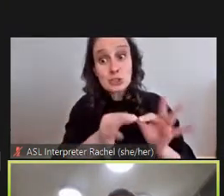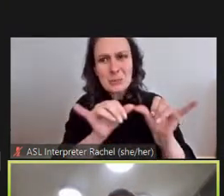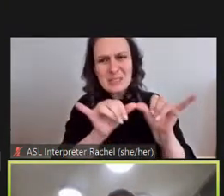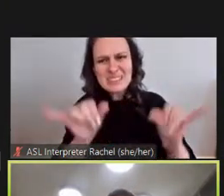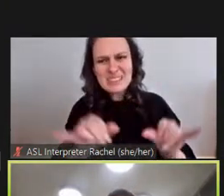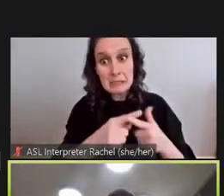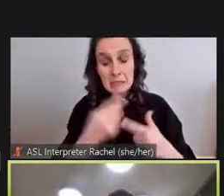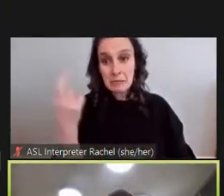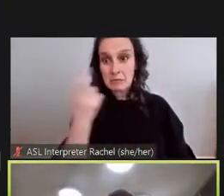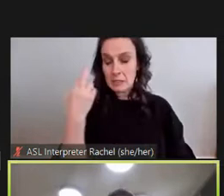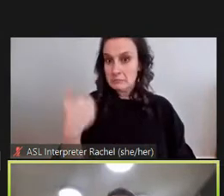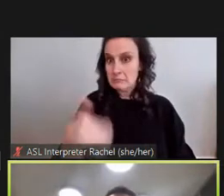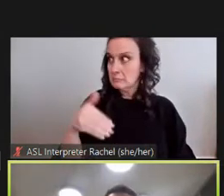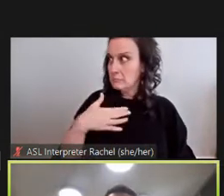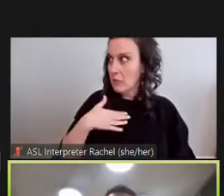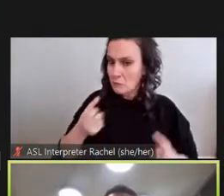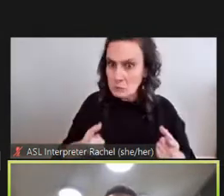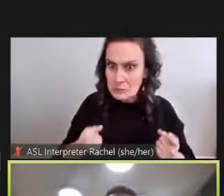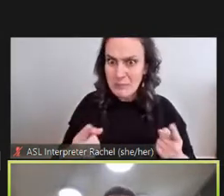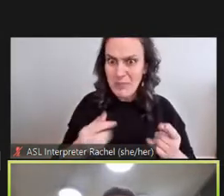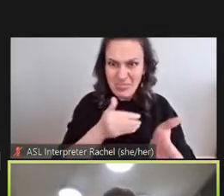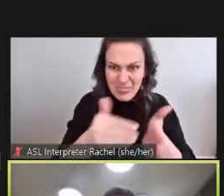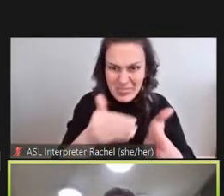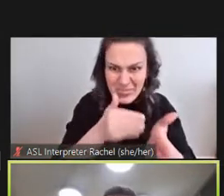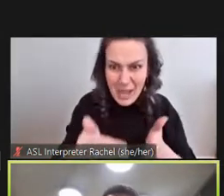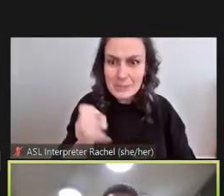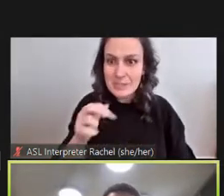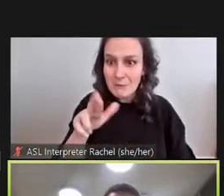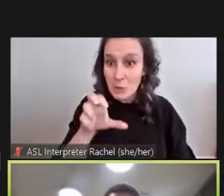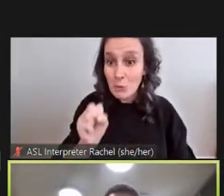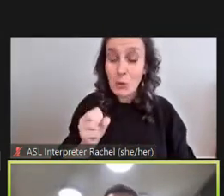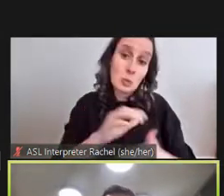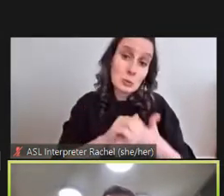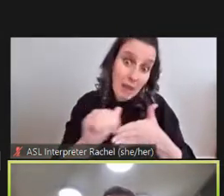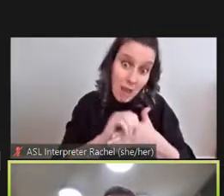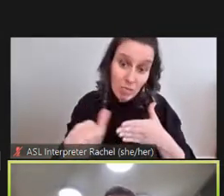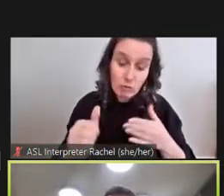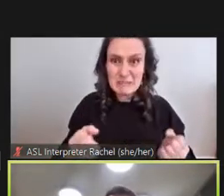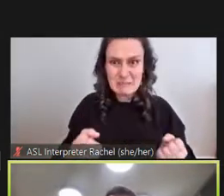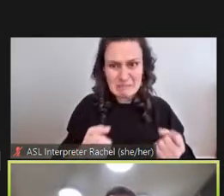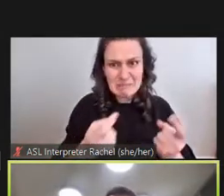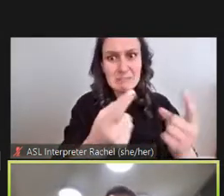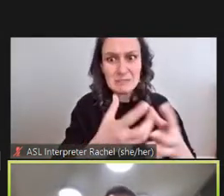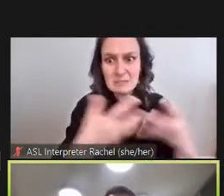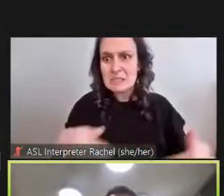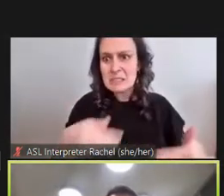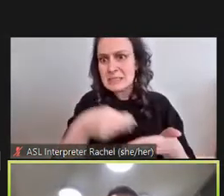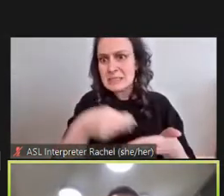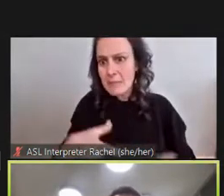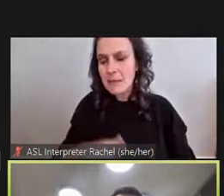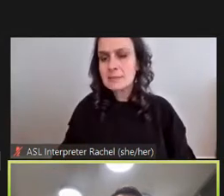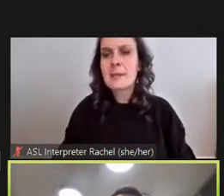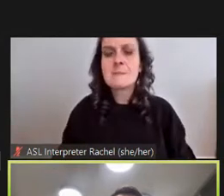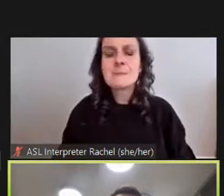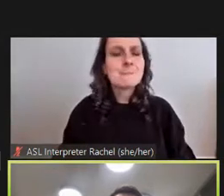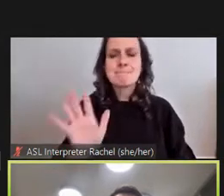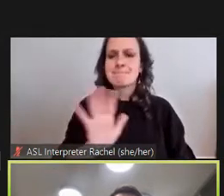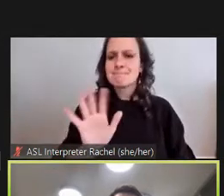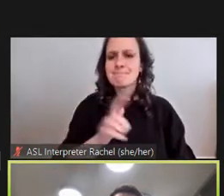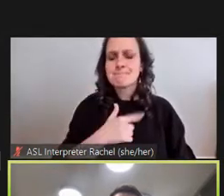we realized we would have to spend thousands of euros or dollars for that. So the